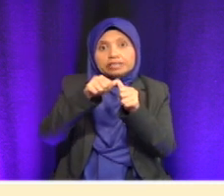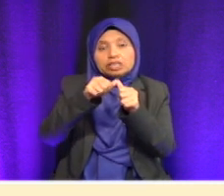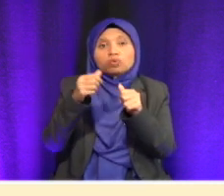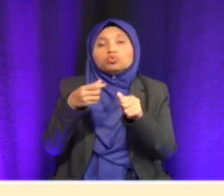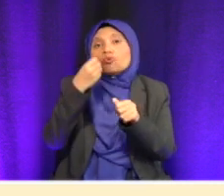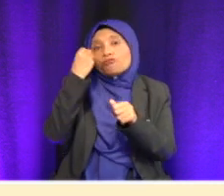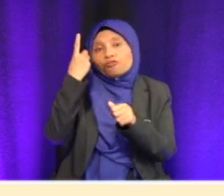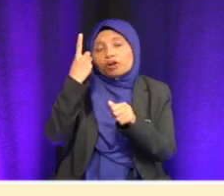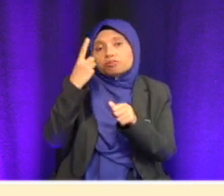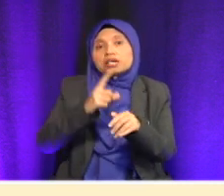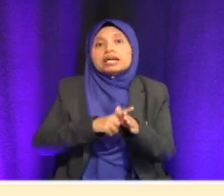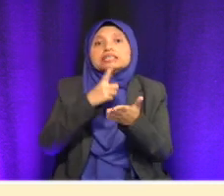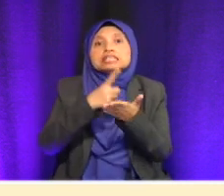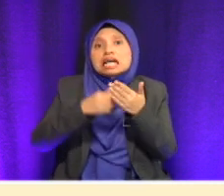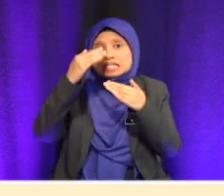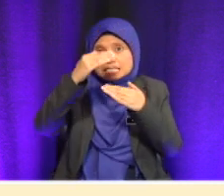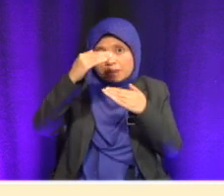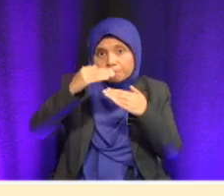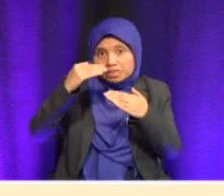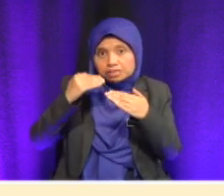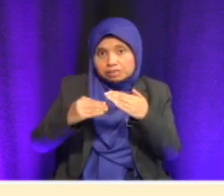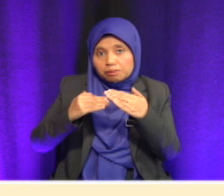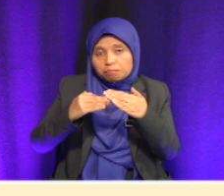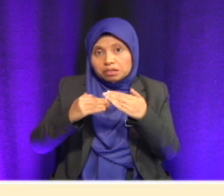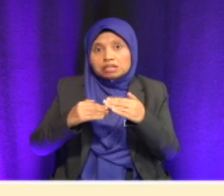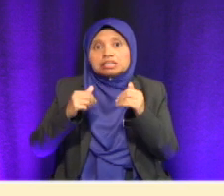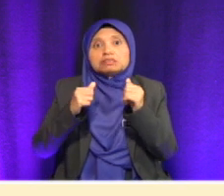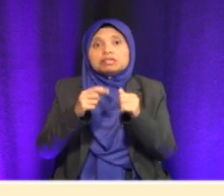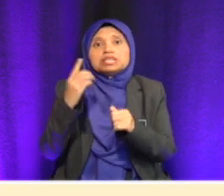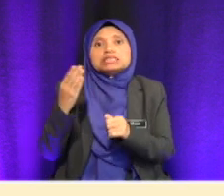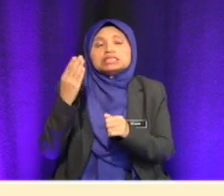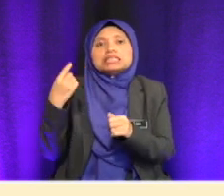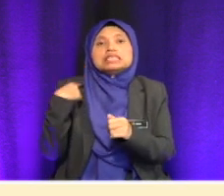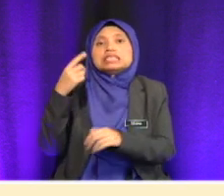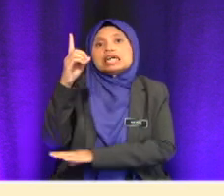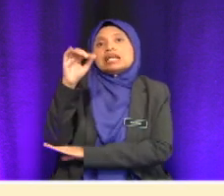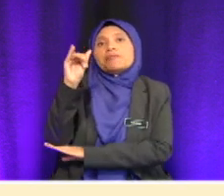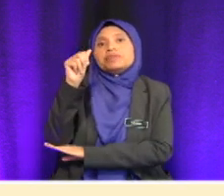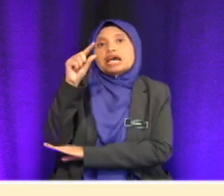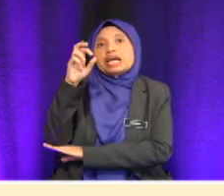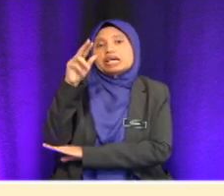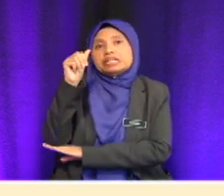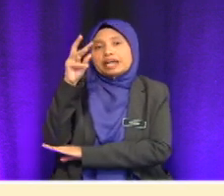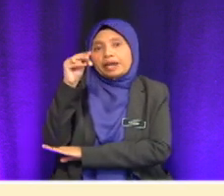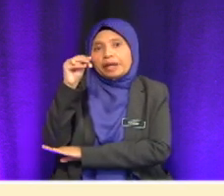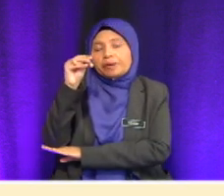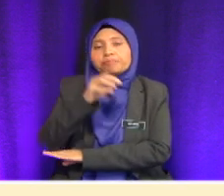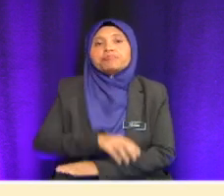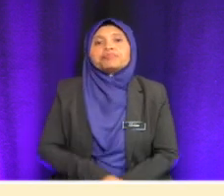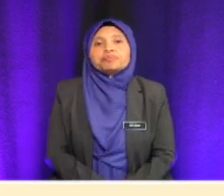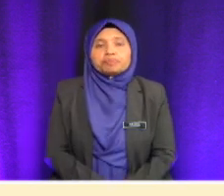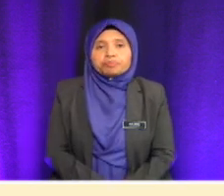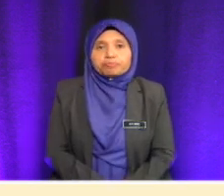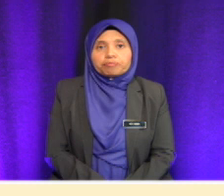explanation on step-by-step procedures. So sometimes they may include diagrams or even questions and answers to help the readers or the users.